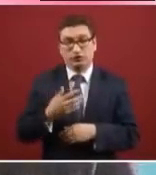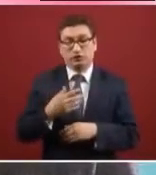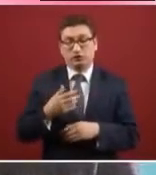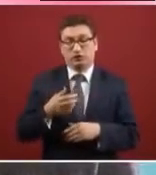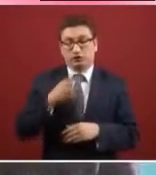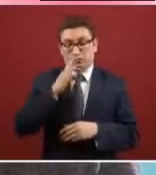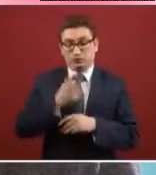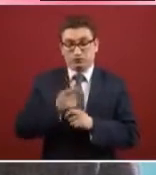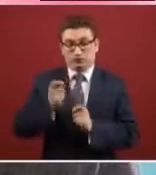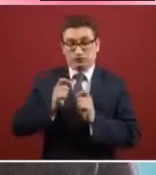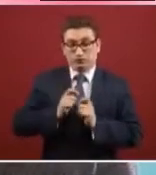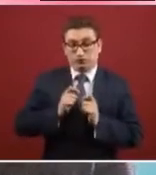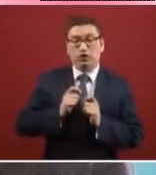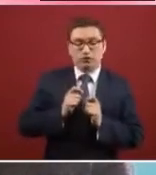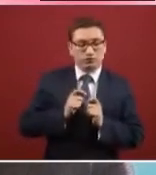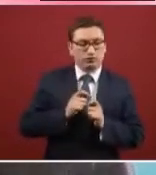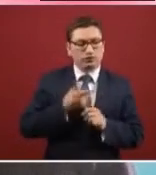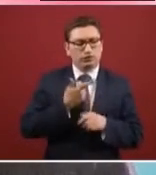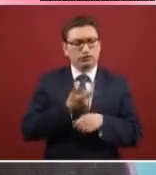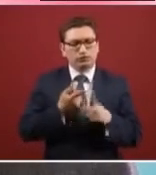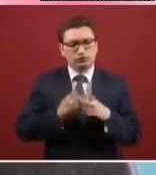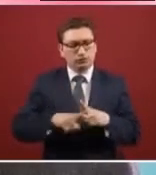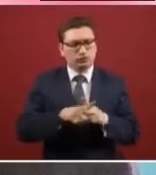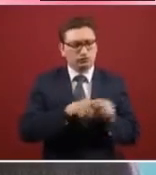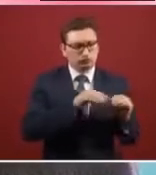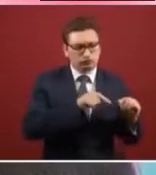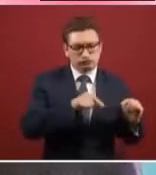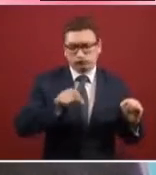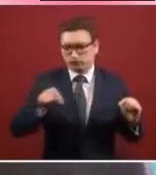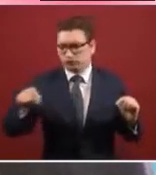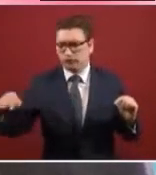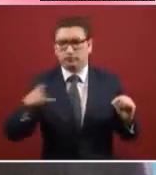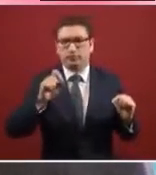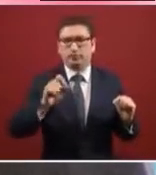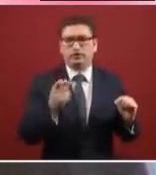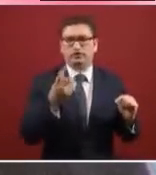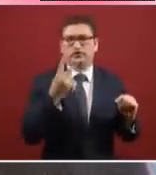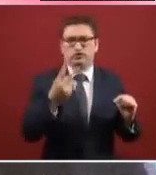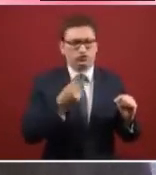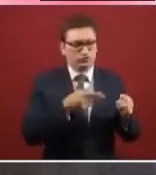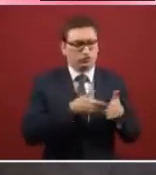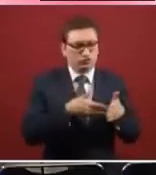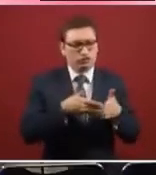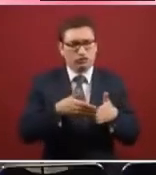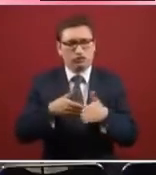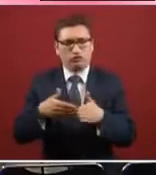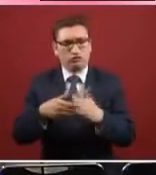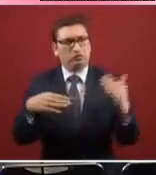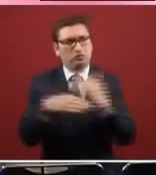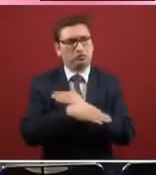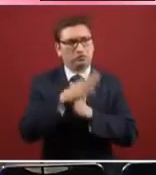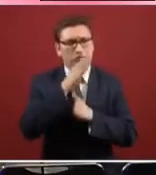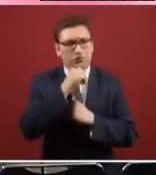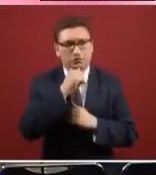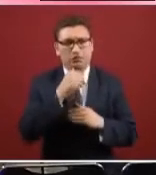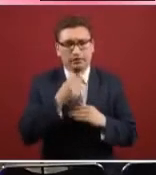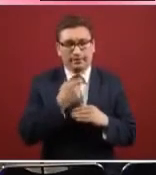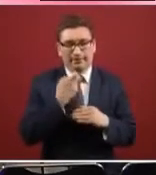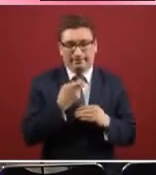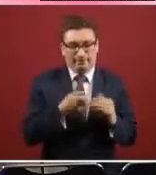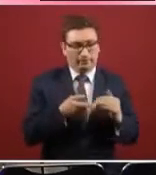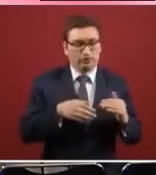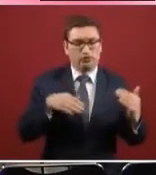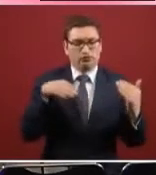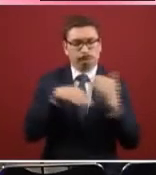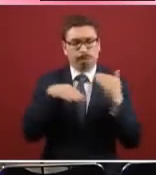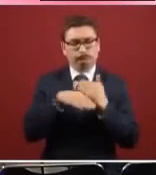administración 22 puntos que interrumpían la carretera. There was 22 points that interrupted the road. Está